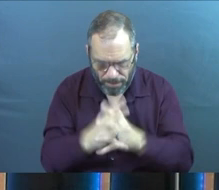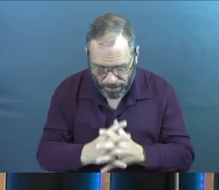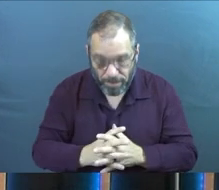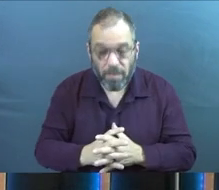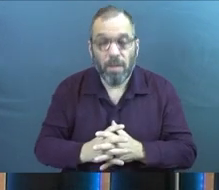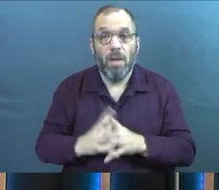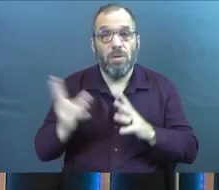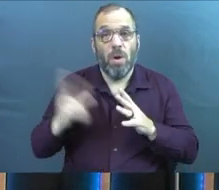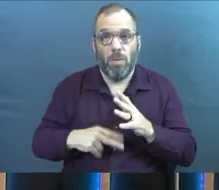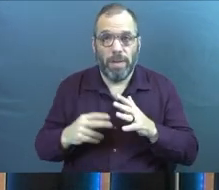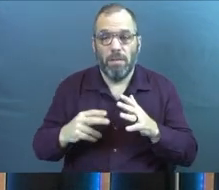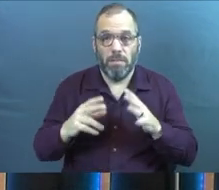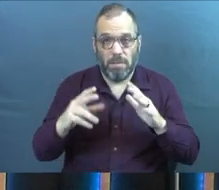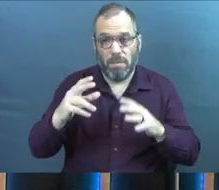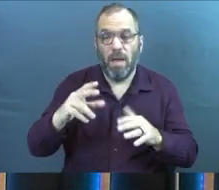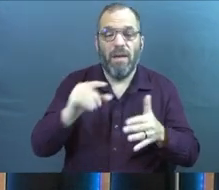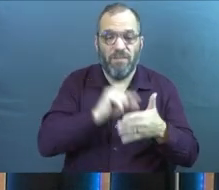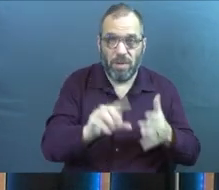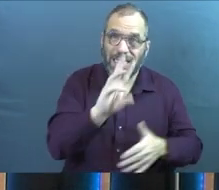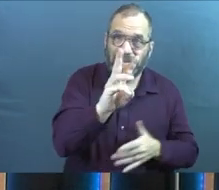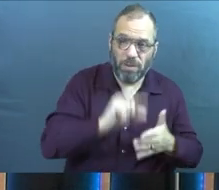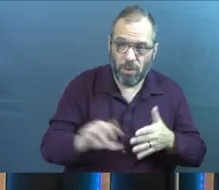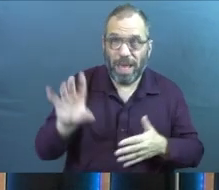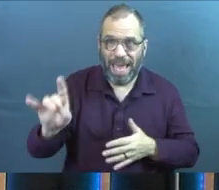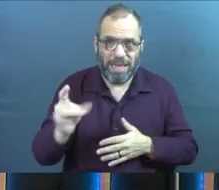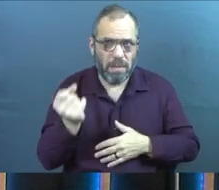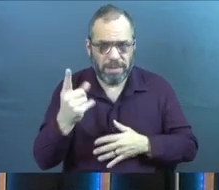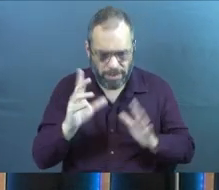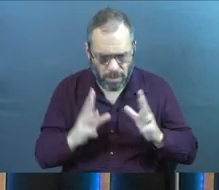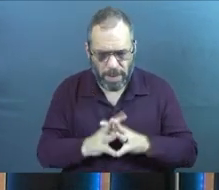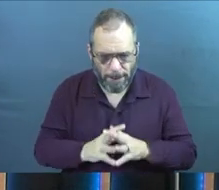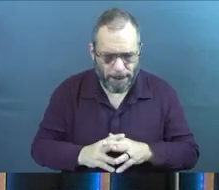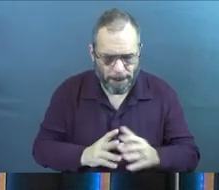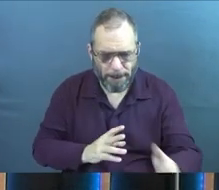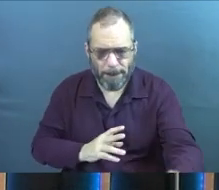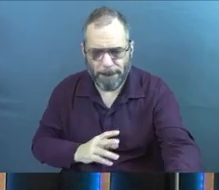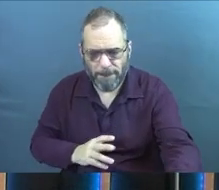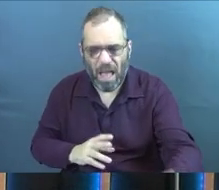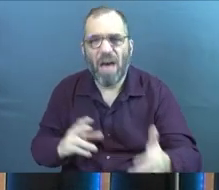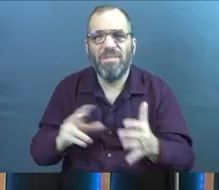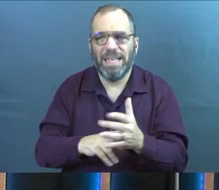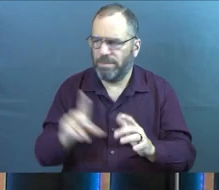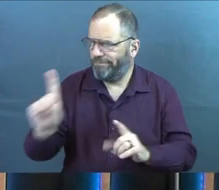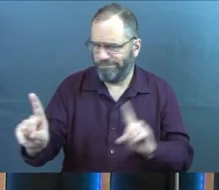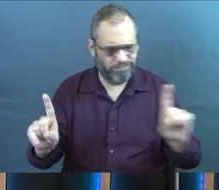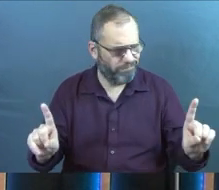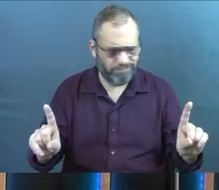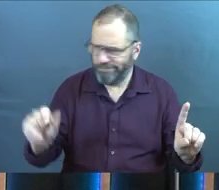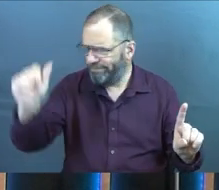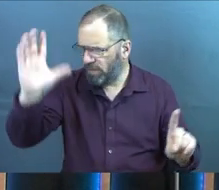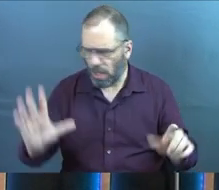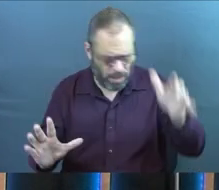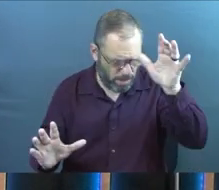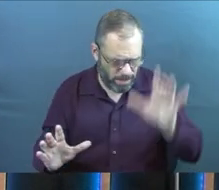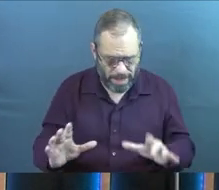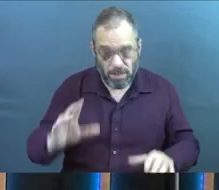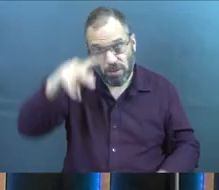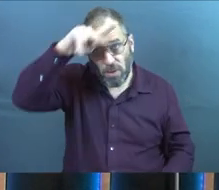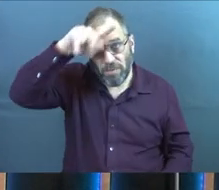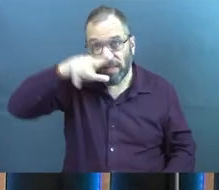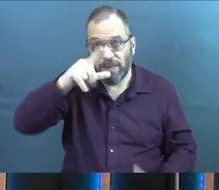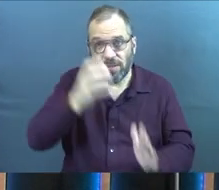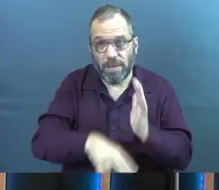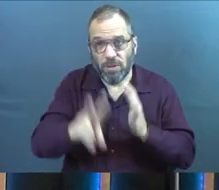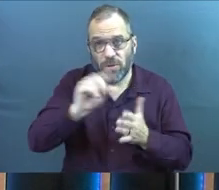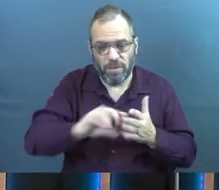And so we're going to read the beginning of it, verses 6-8, and get some points on this dual nature of Jesus. So Philippians 2, verse